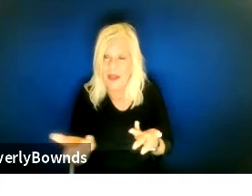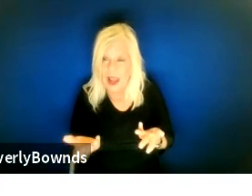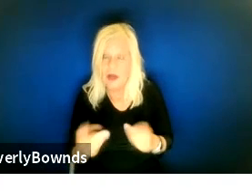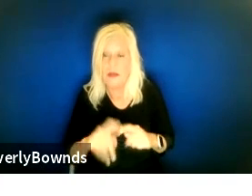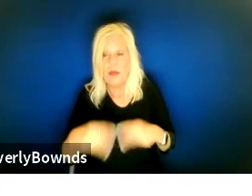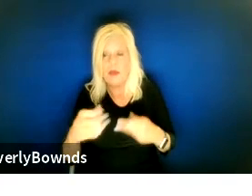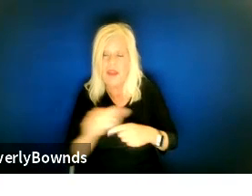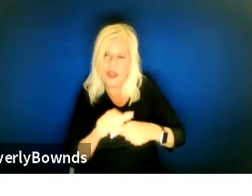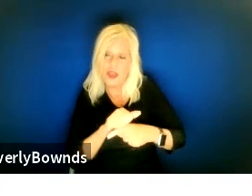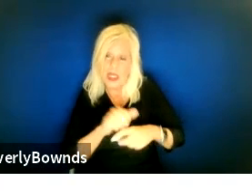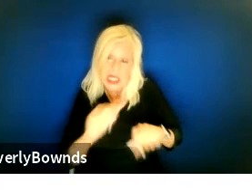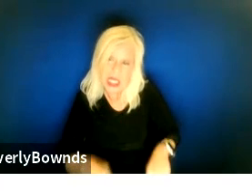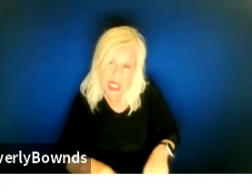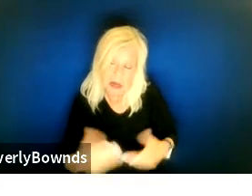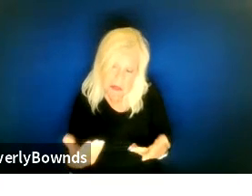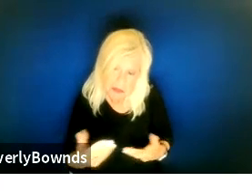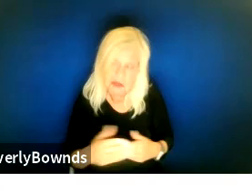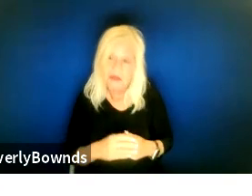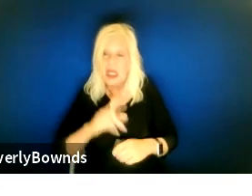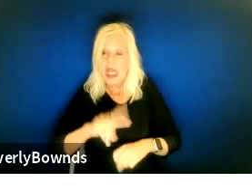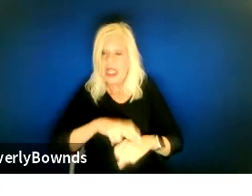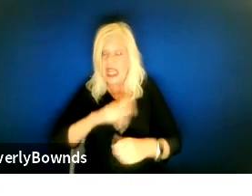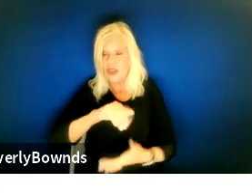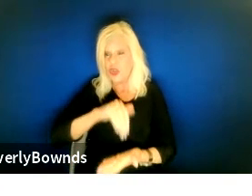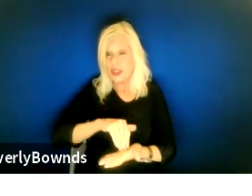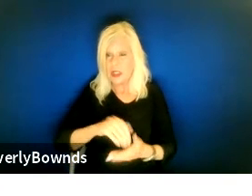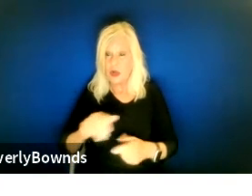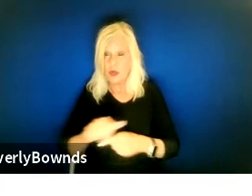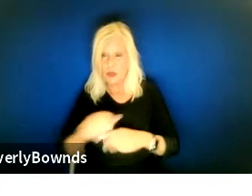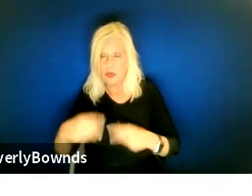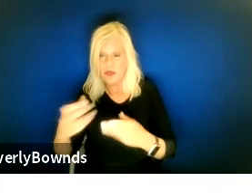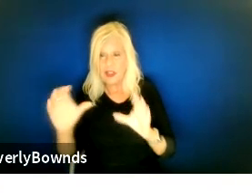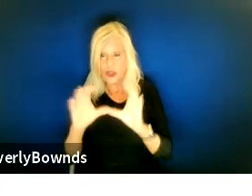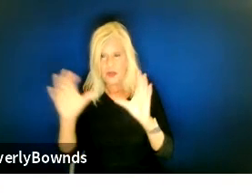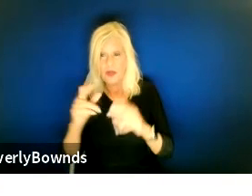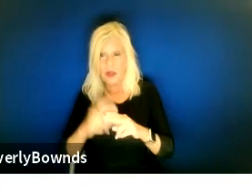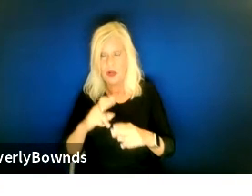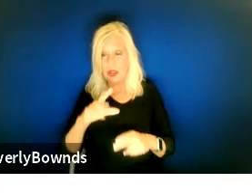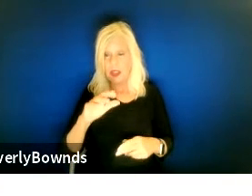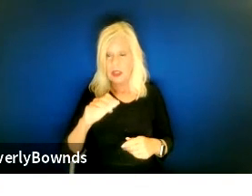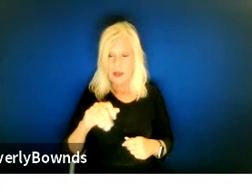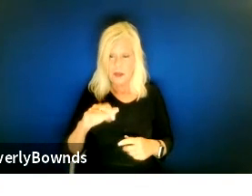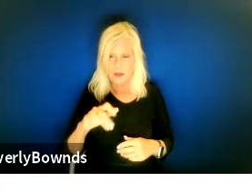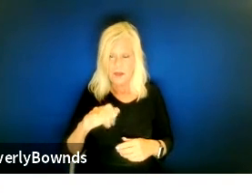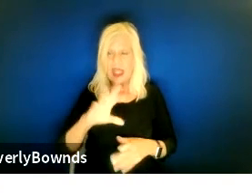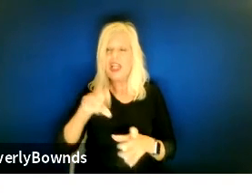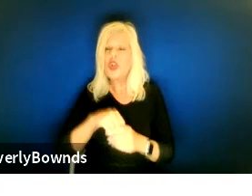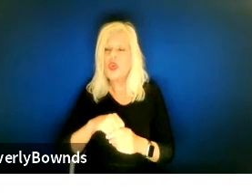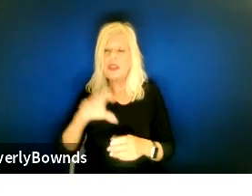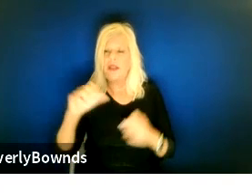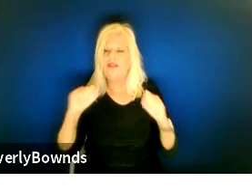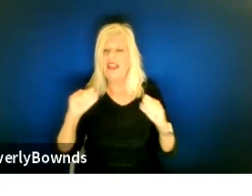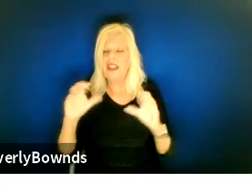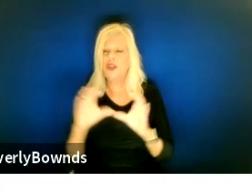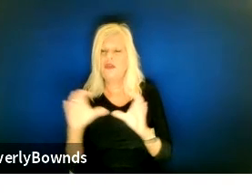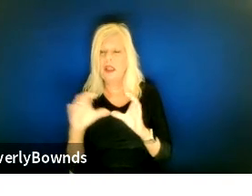training. Of course, our national center provides certification. It's called the Inclusive Fitness Certification and